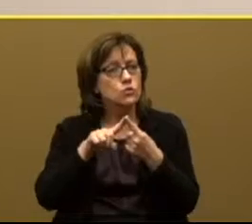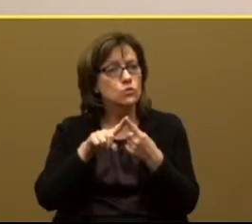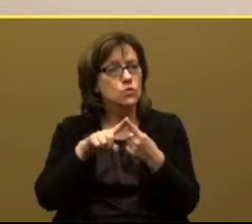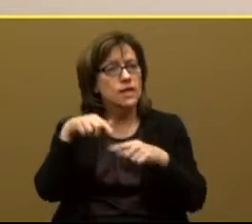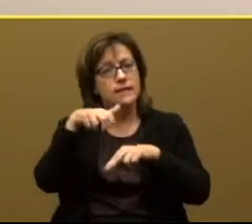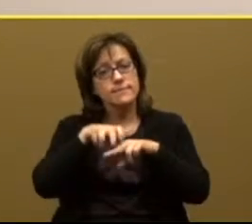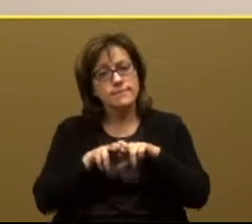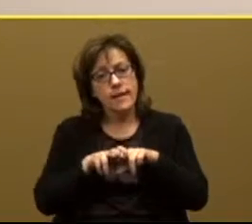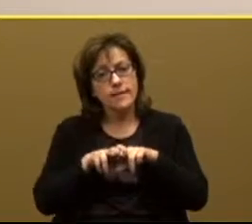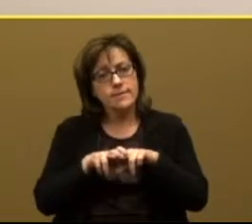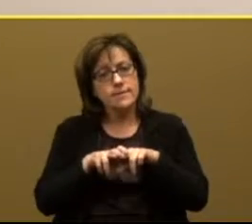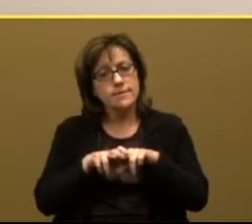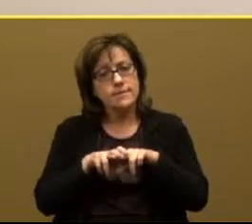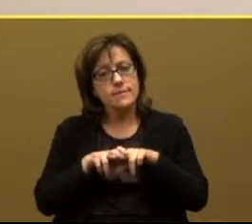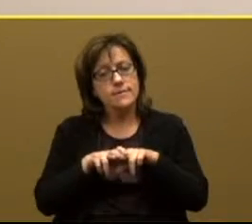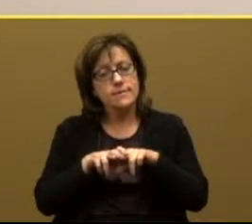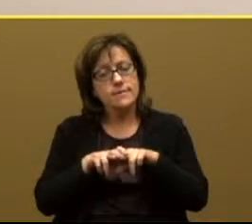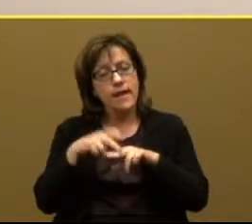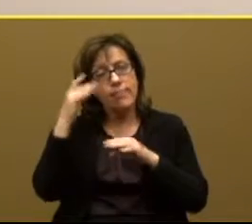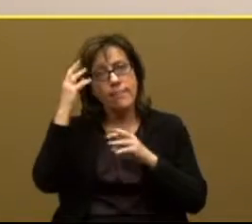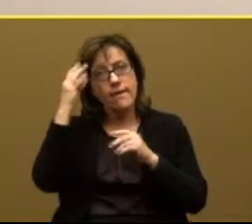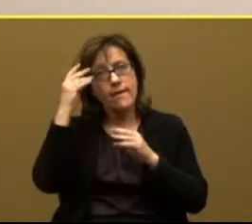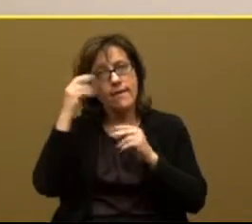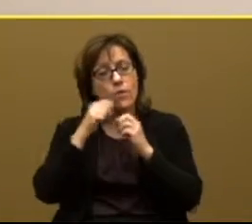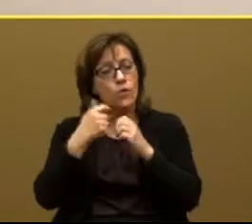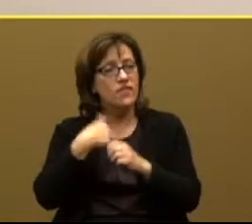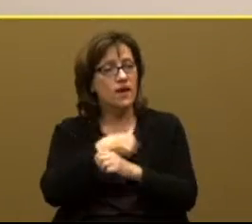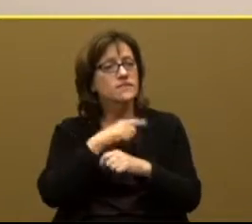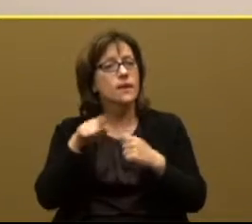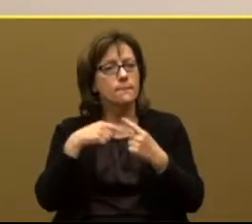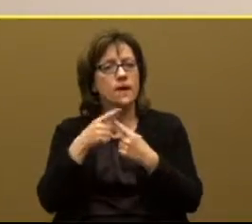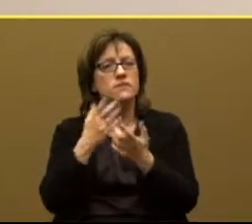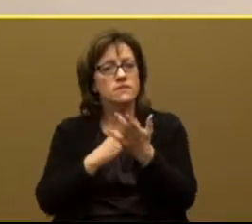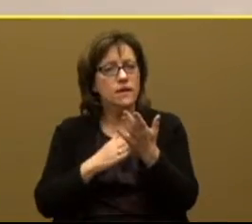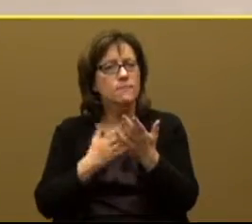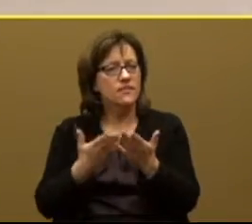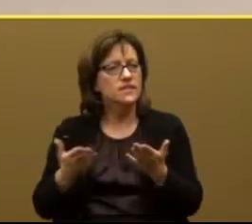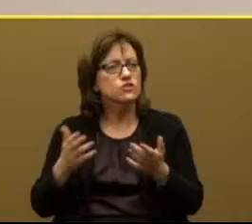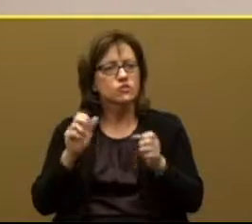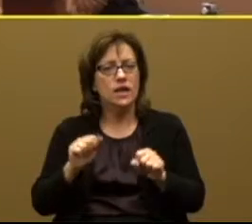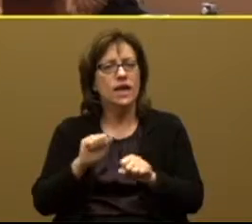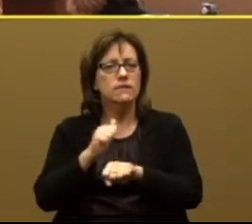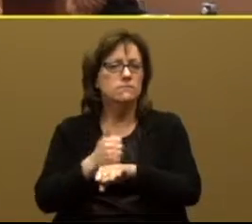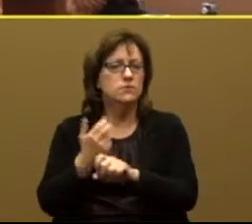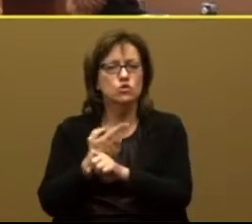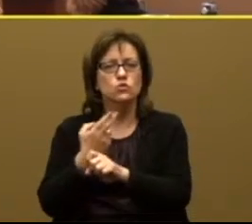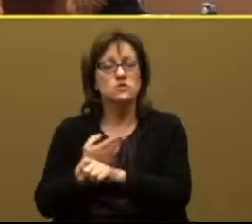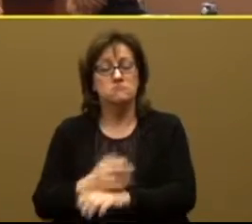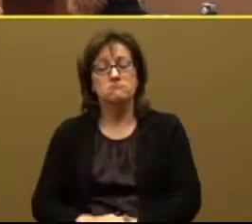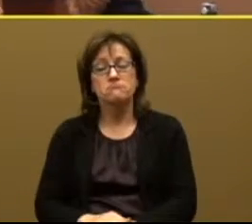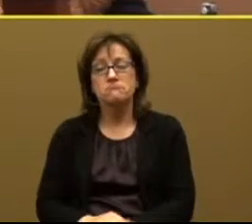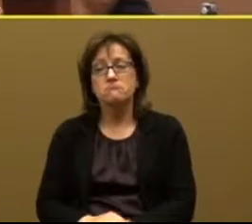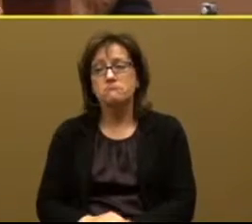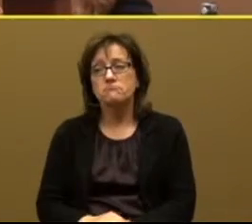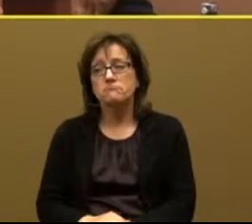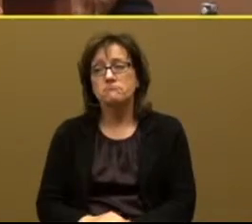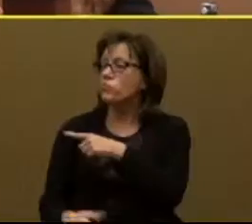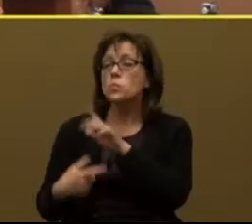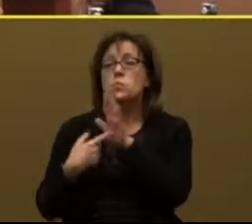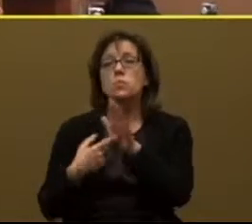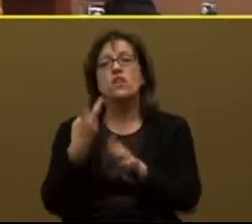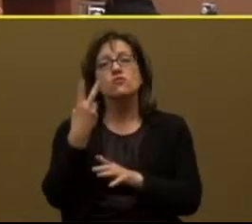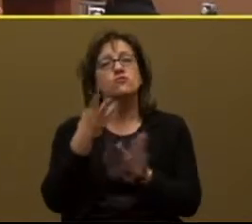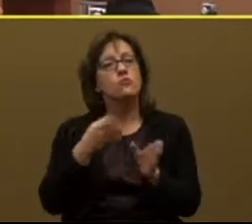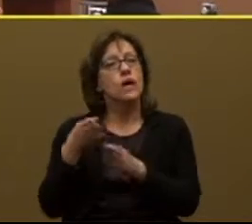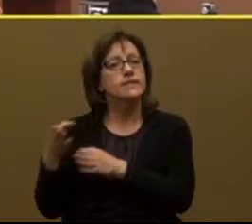sit and think, co-think with us about some visuals you could put in place. So we're going to show you 2 ways. I'm going to